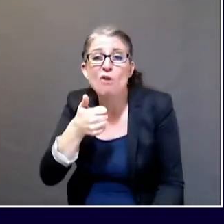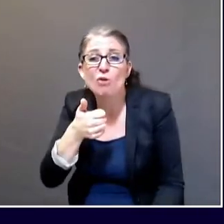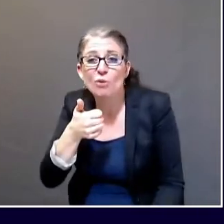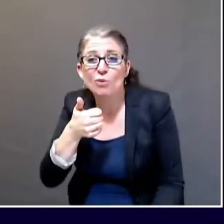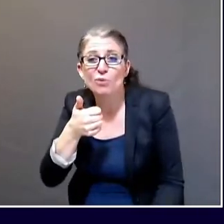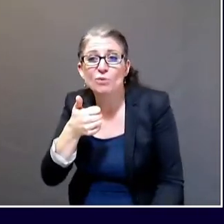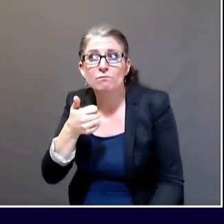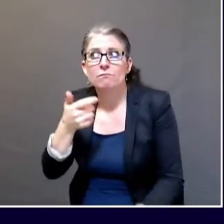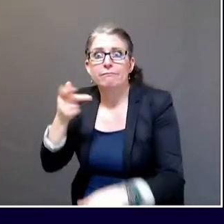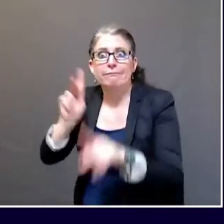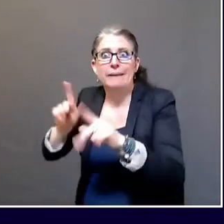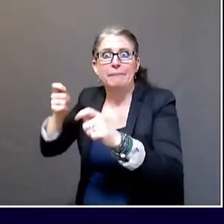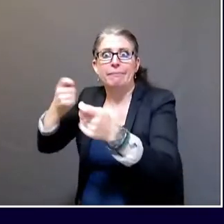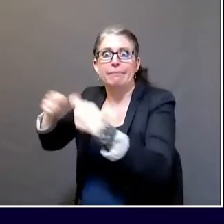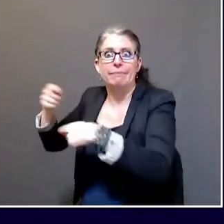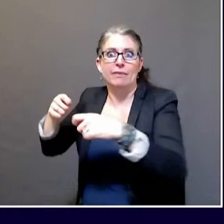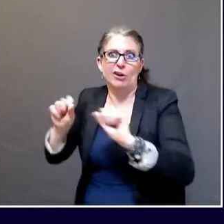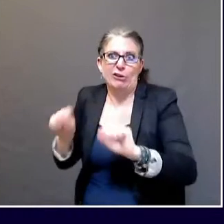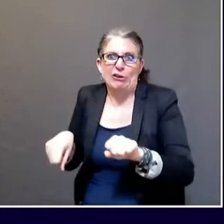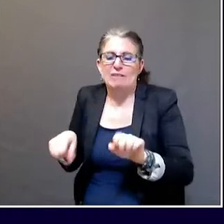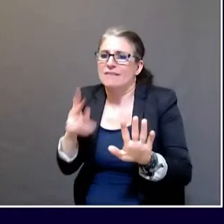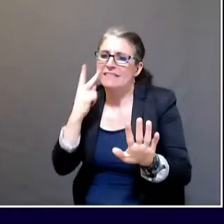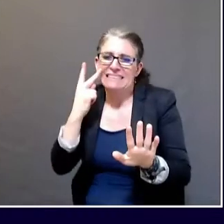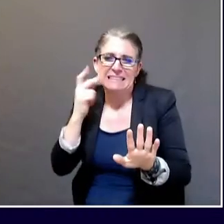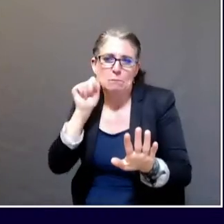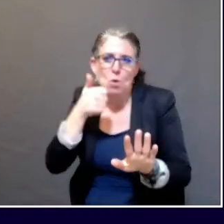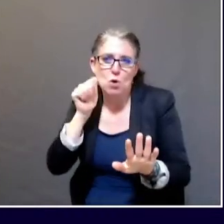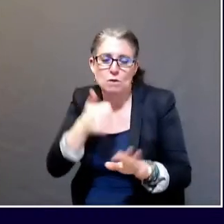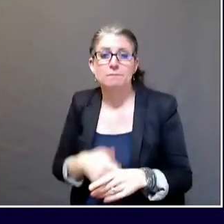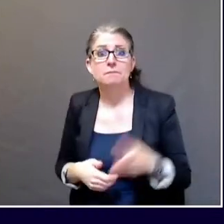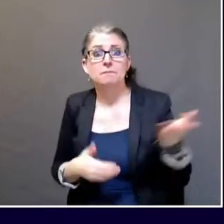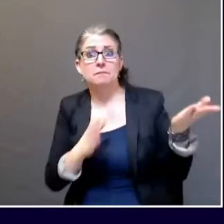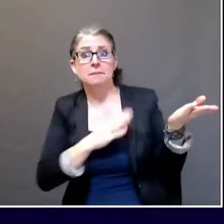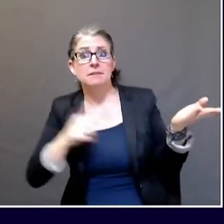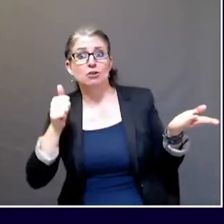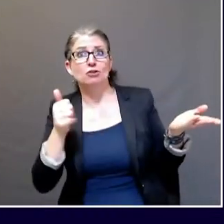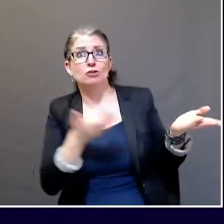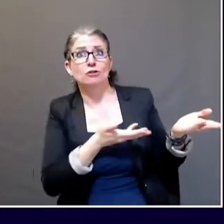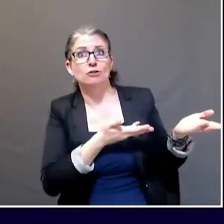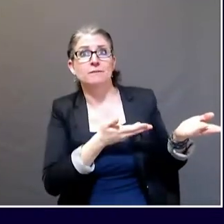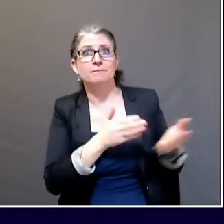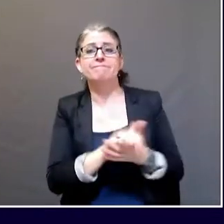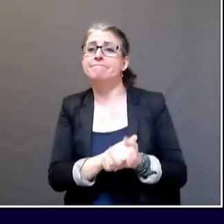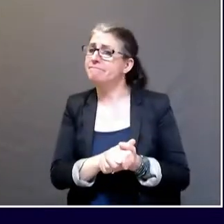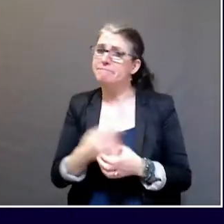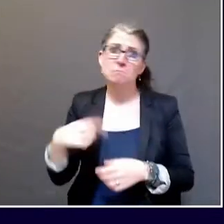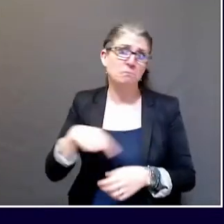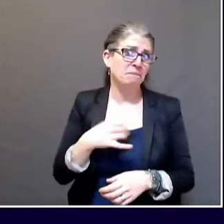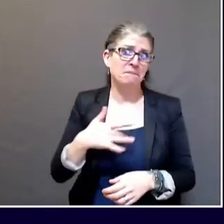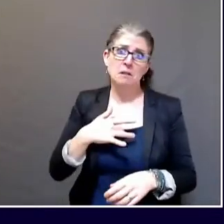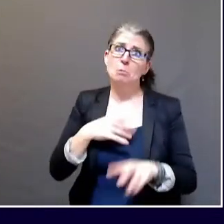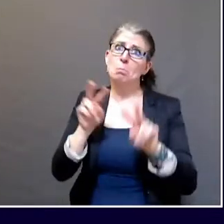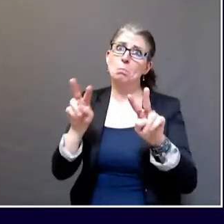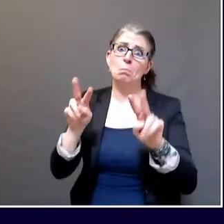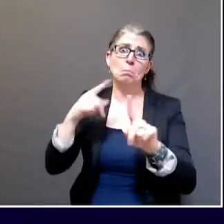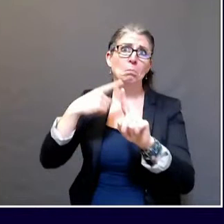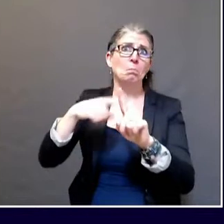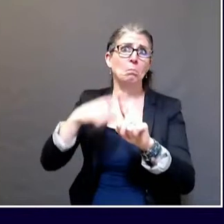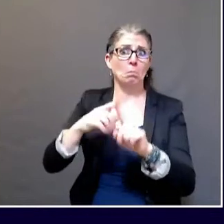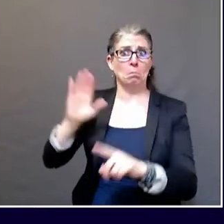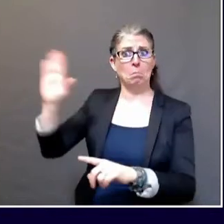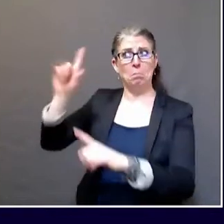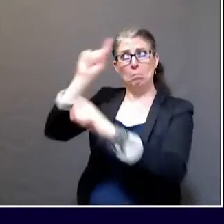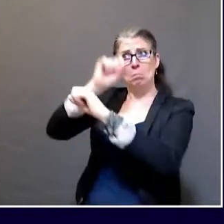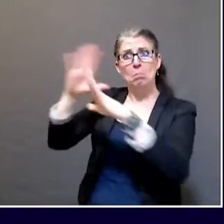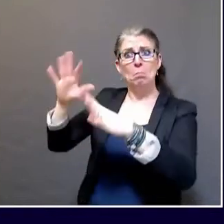you. Look, I think we're very encouraged. The plan offers a clear vision, which has been important.